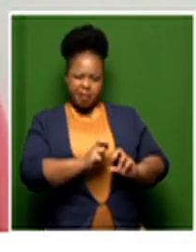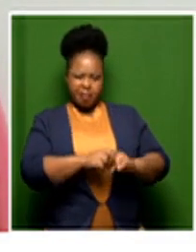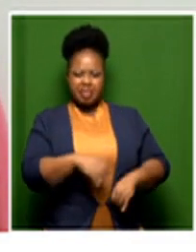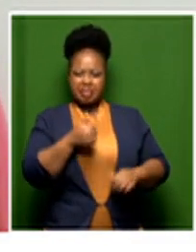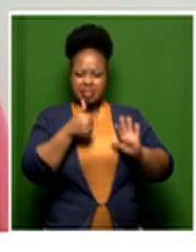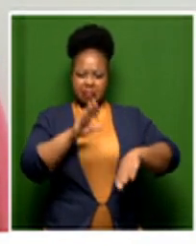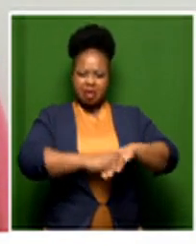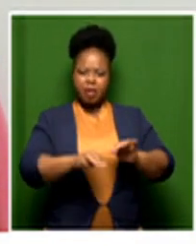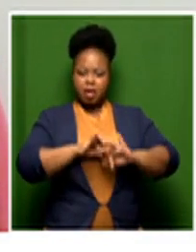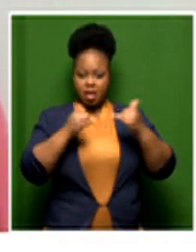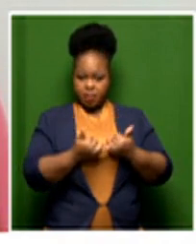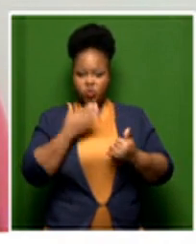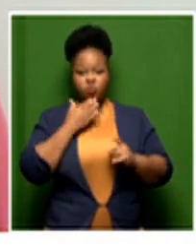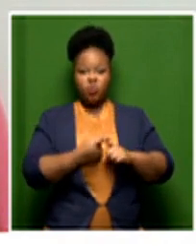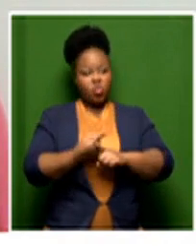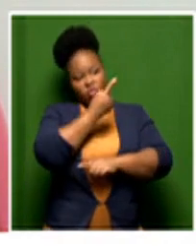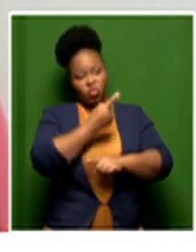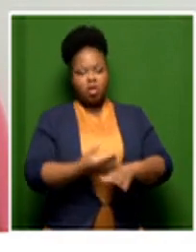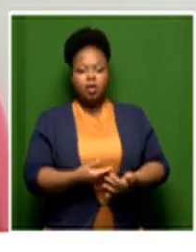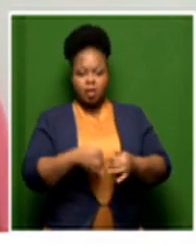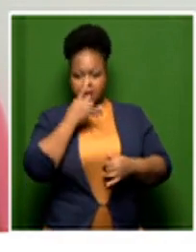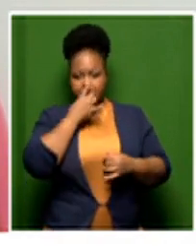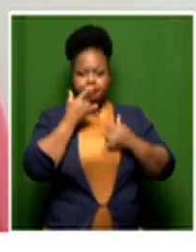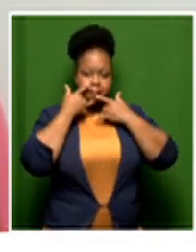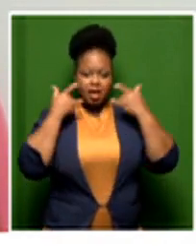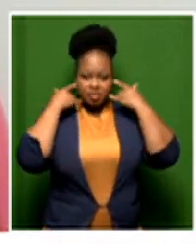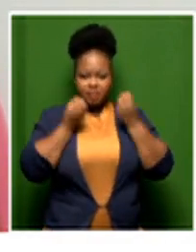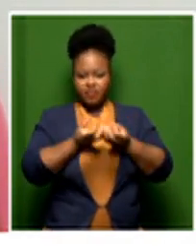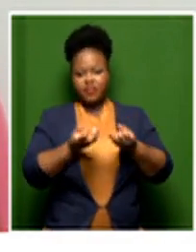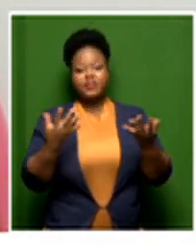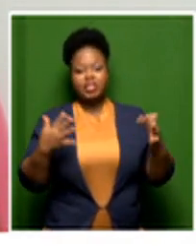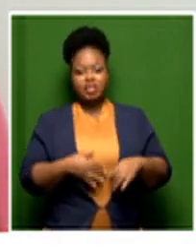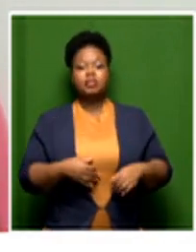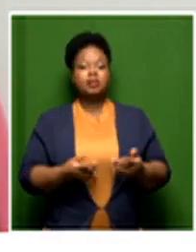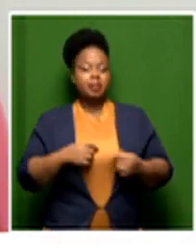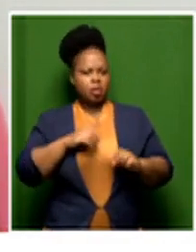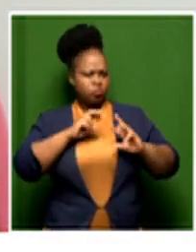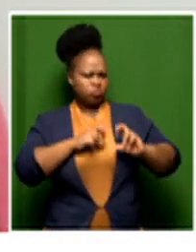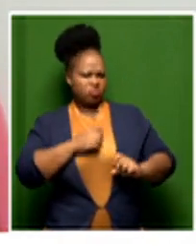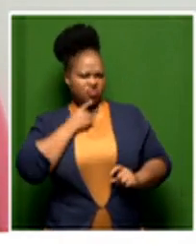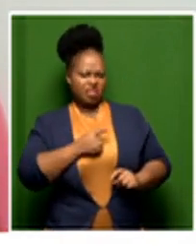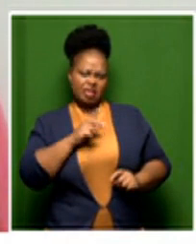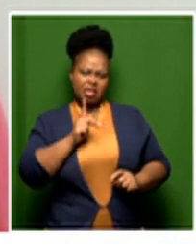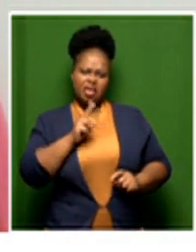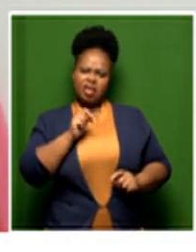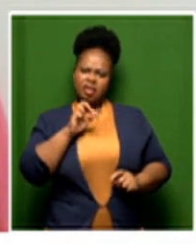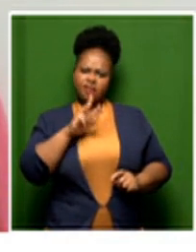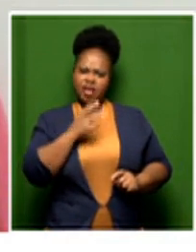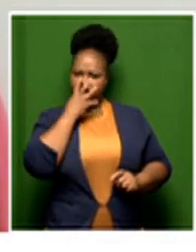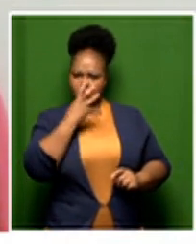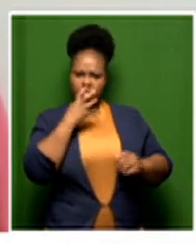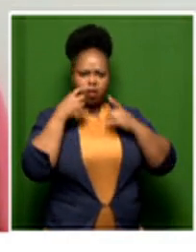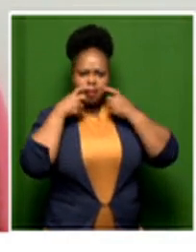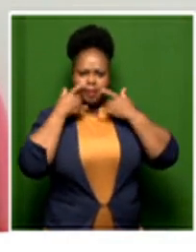charges against companies who've been supplying non-compliant masks. And this after a study found that some of the KN95